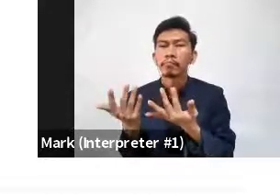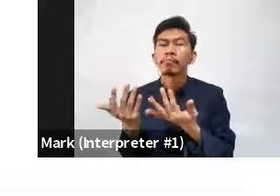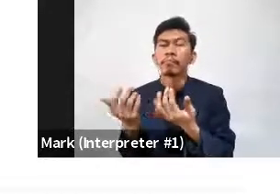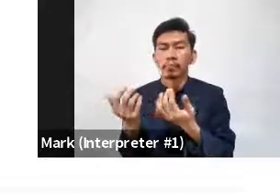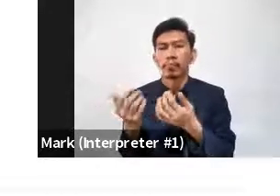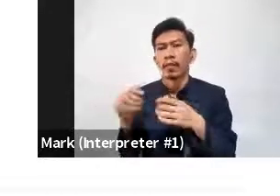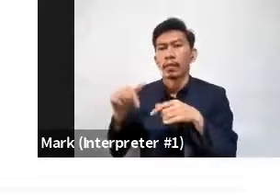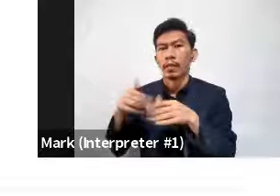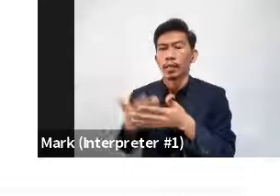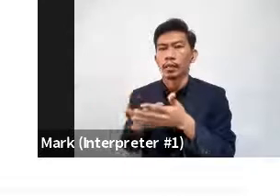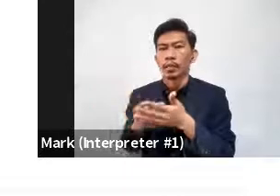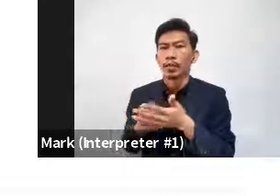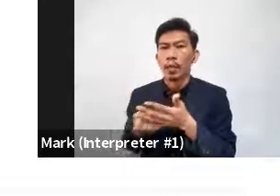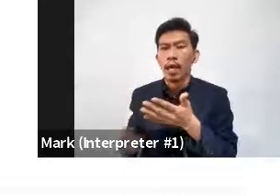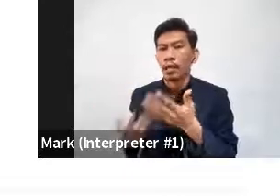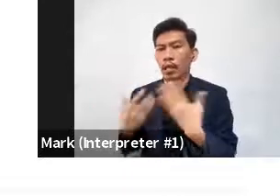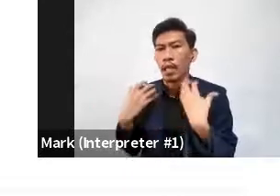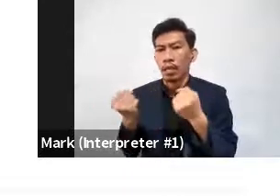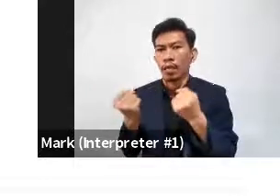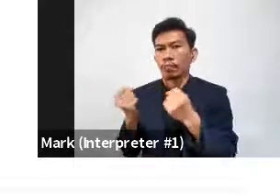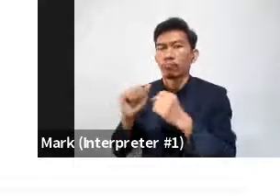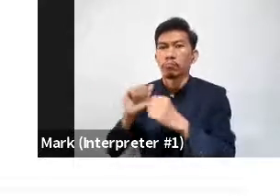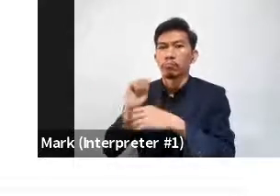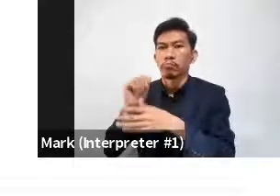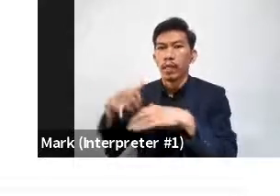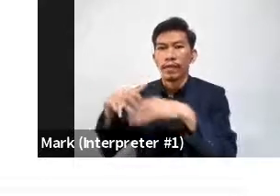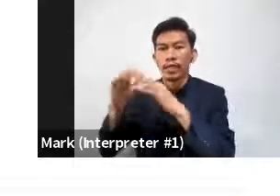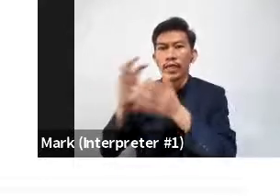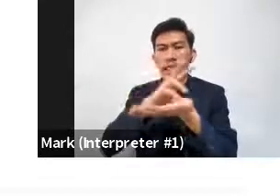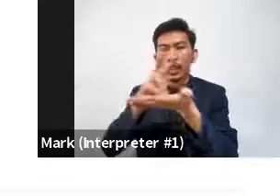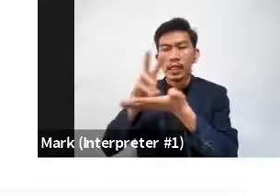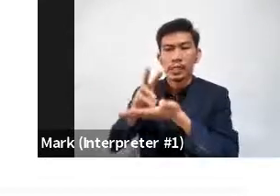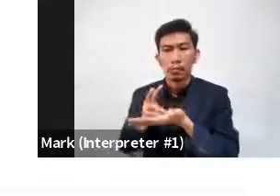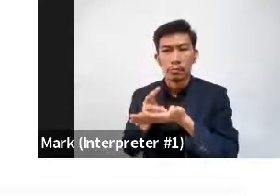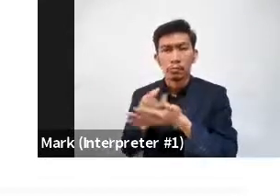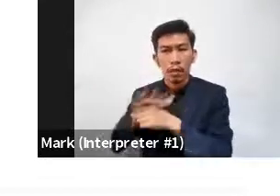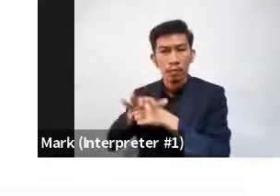supply of health facilities, is it enough to actually address the growing demand?